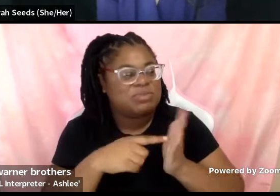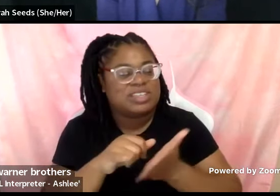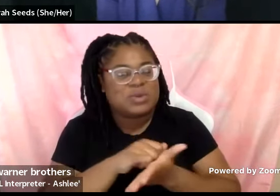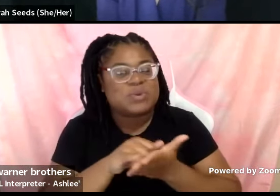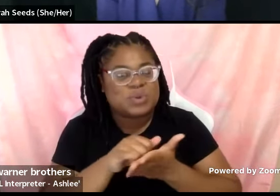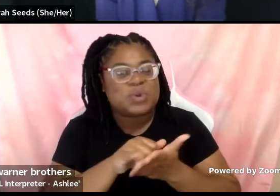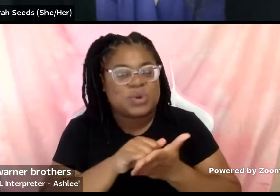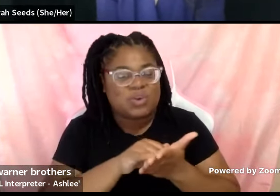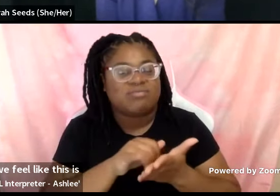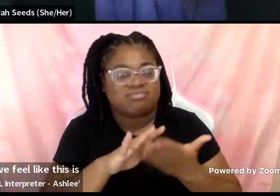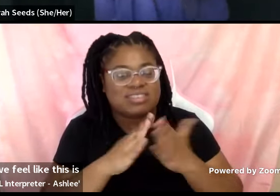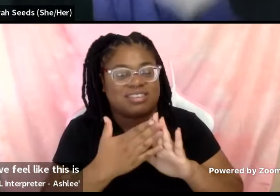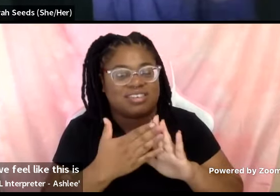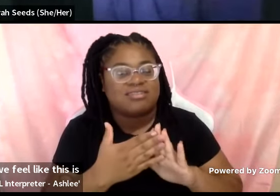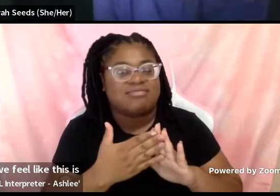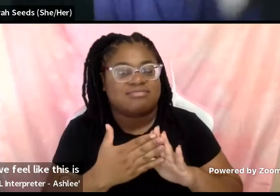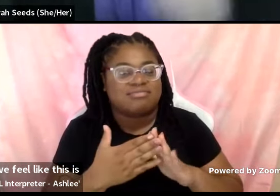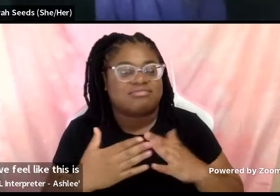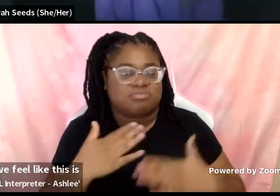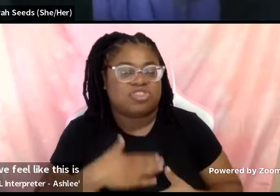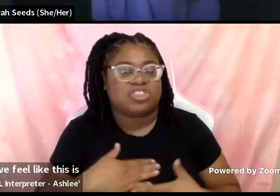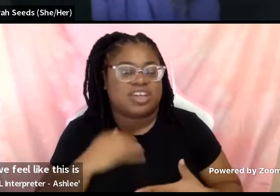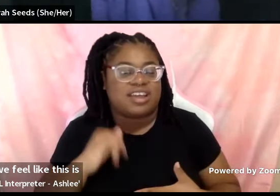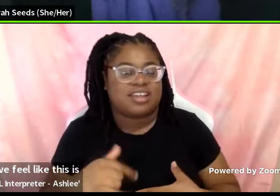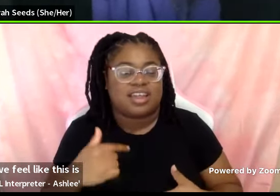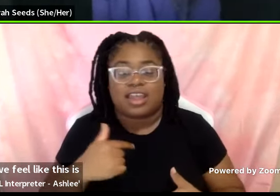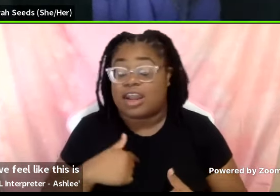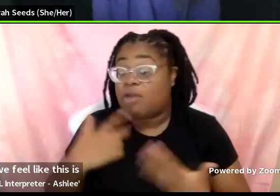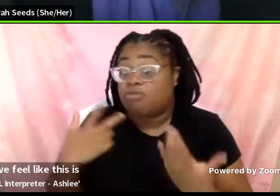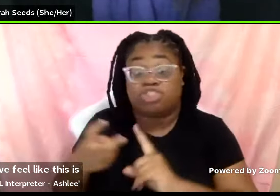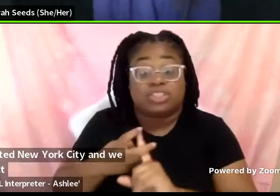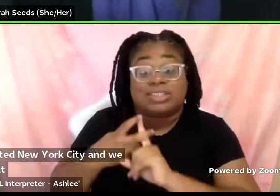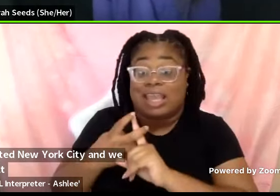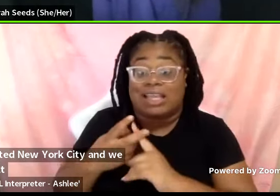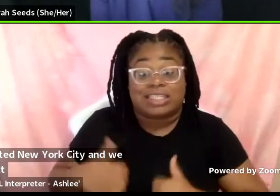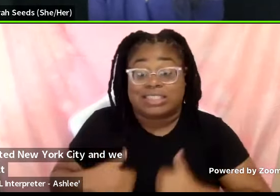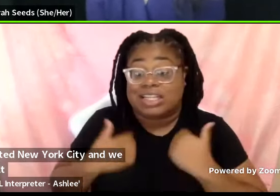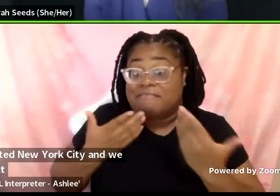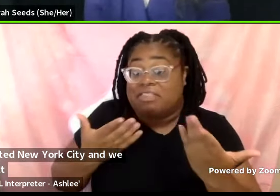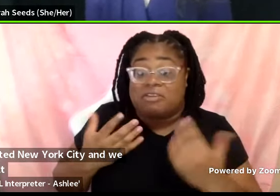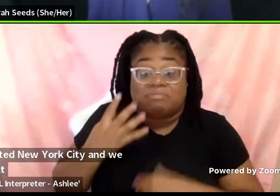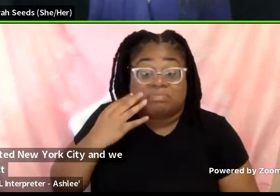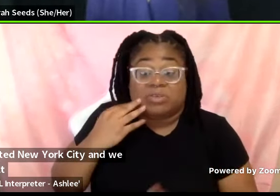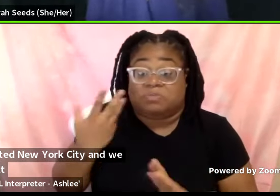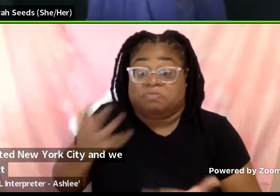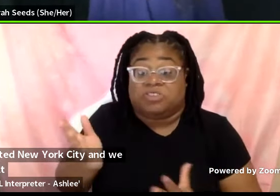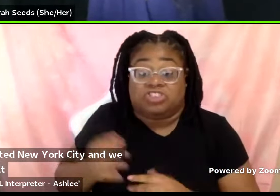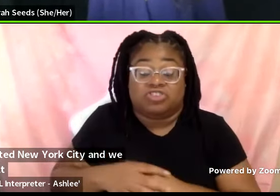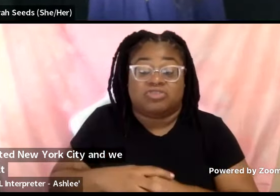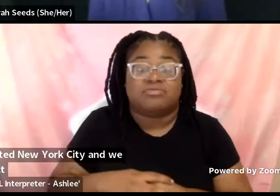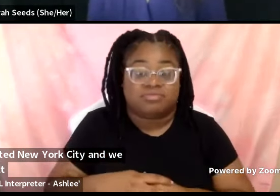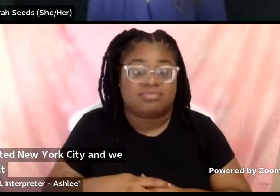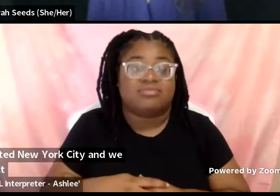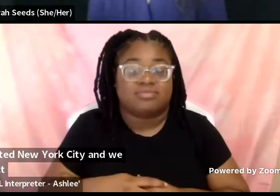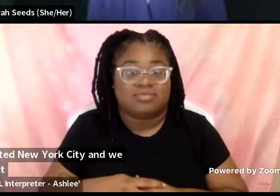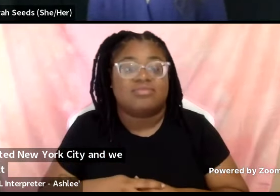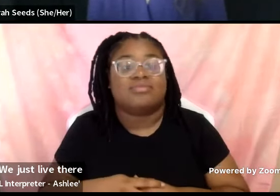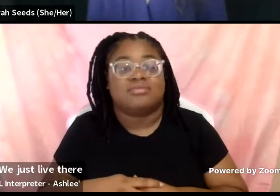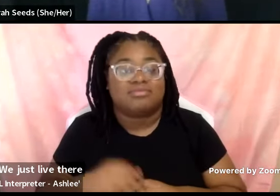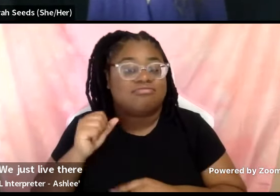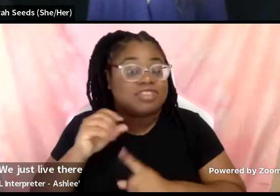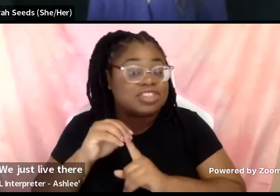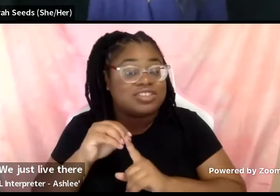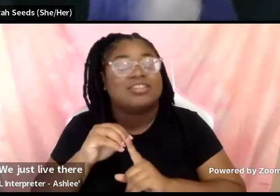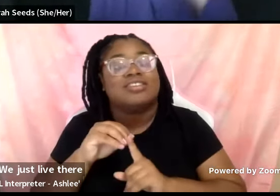We just live there, man. Was great for the part, Yeah. Shout out to Dorian